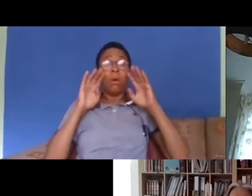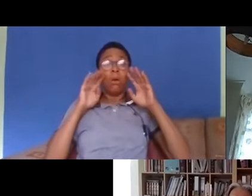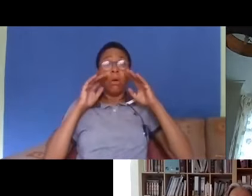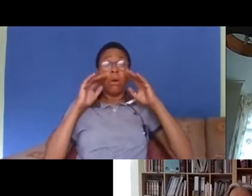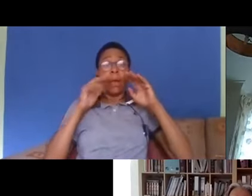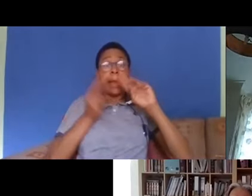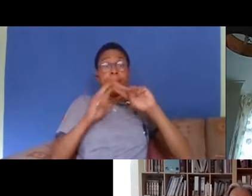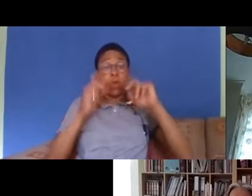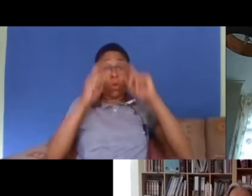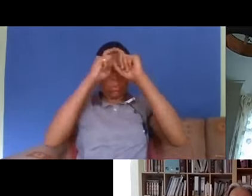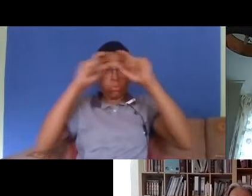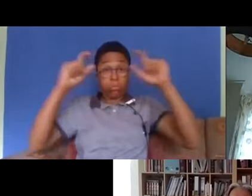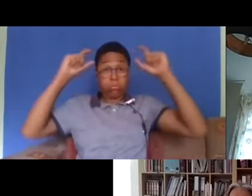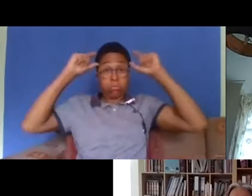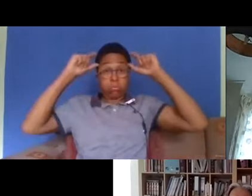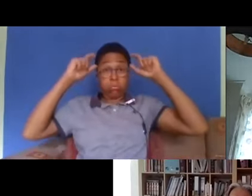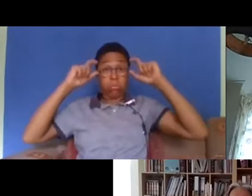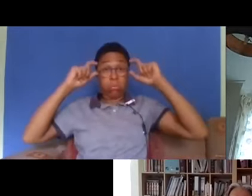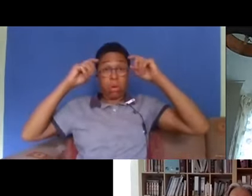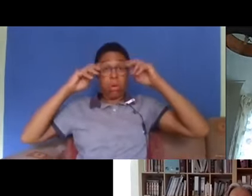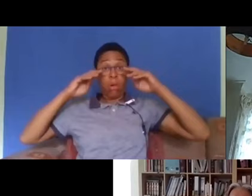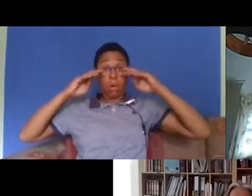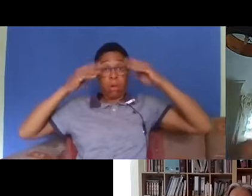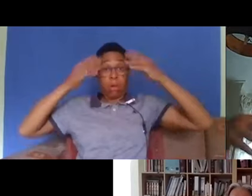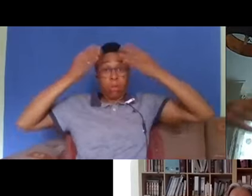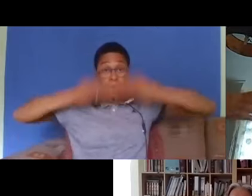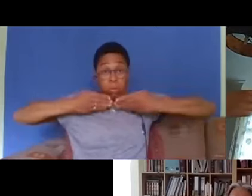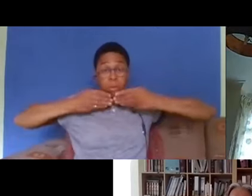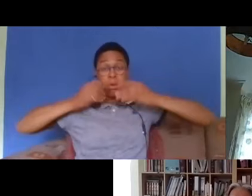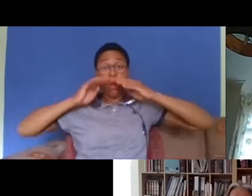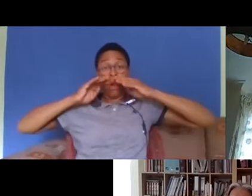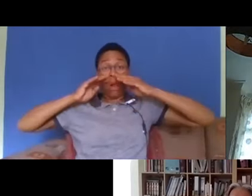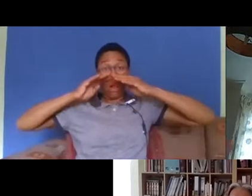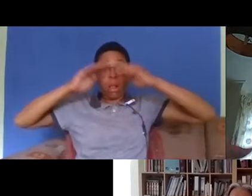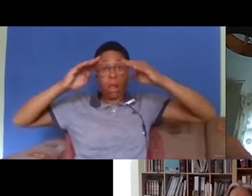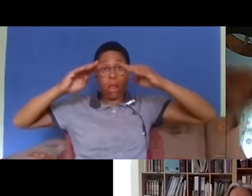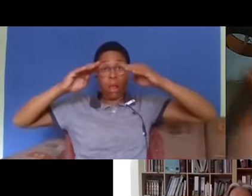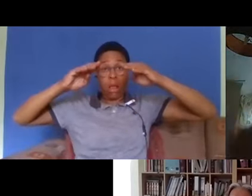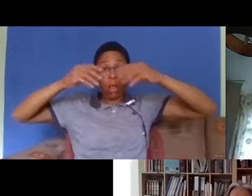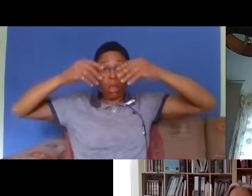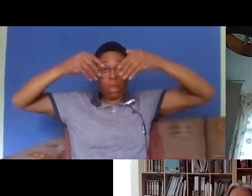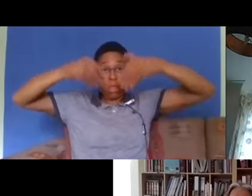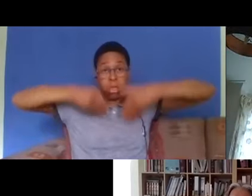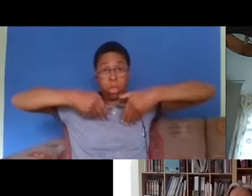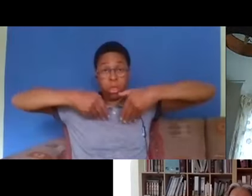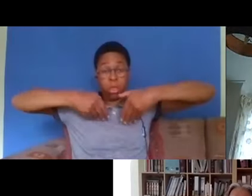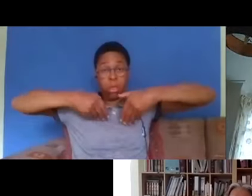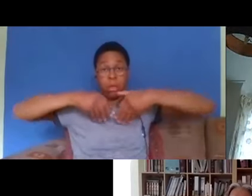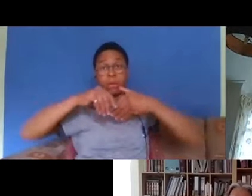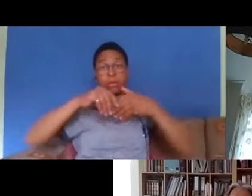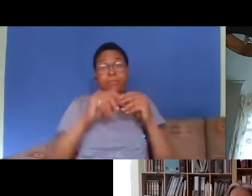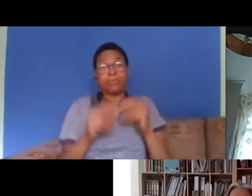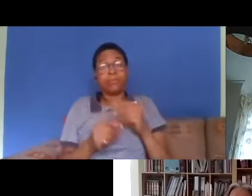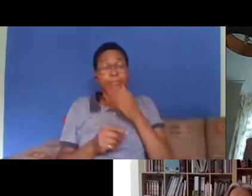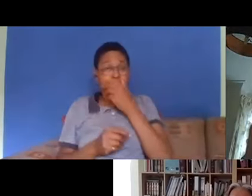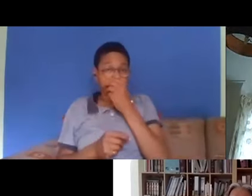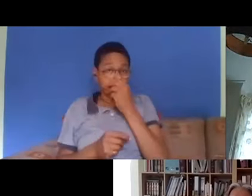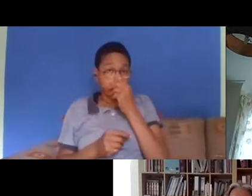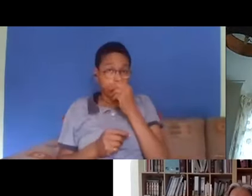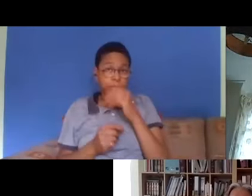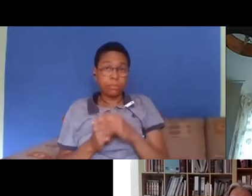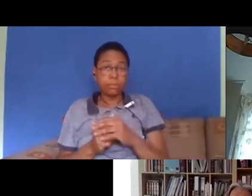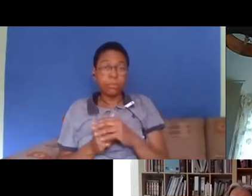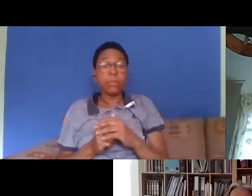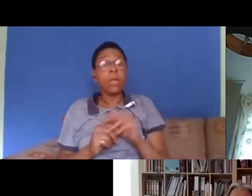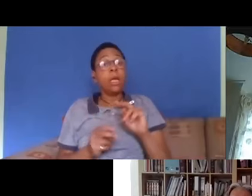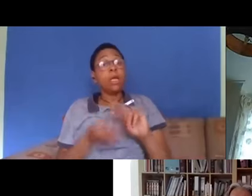are a consultant, you're a clinician, you're going to potentially, without not wearing a mask, you're just going to be